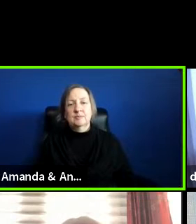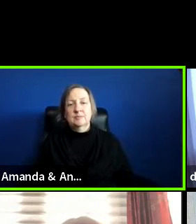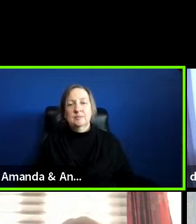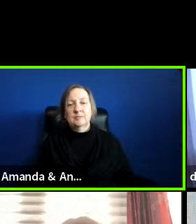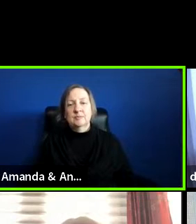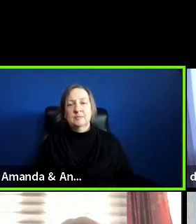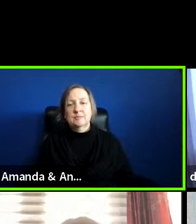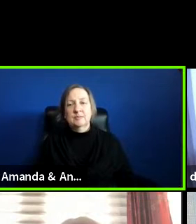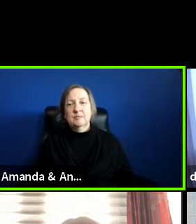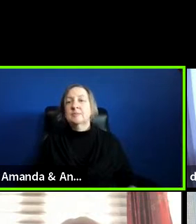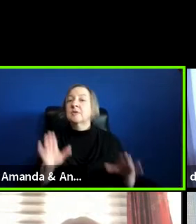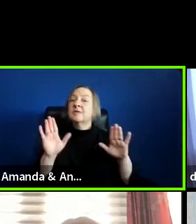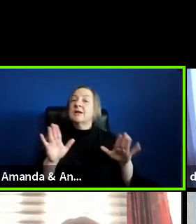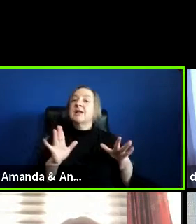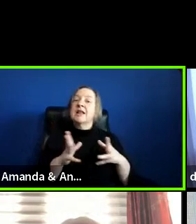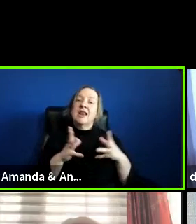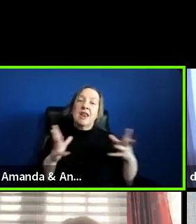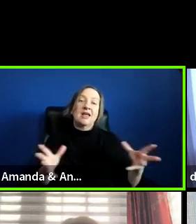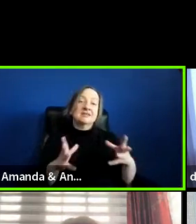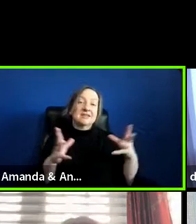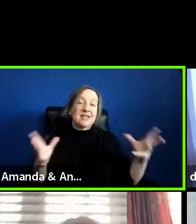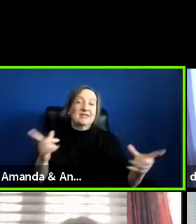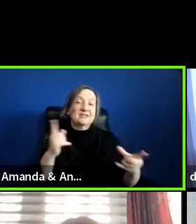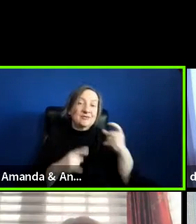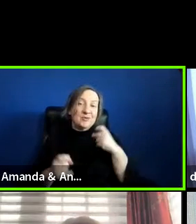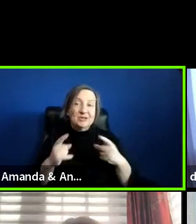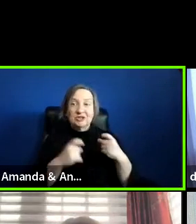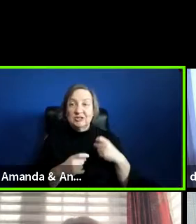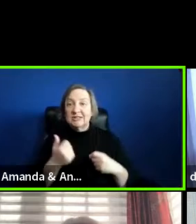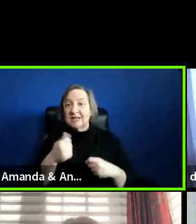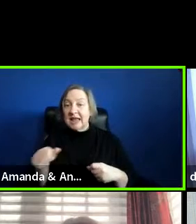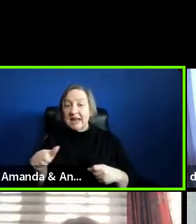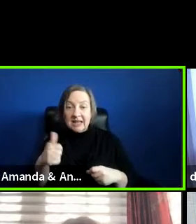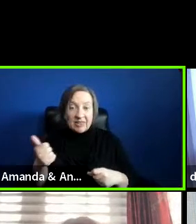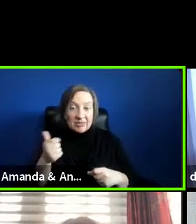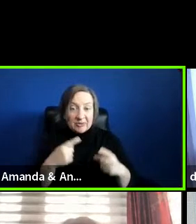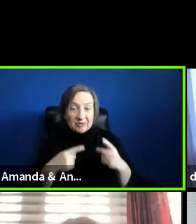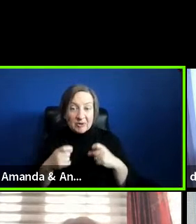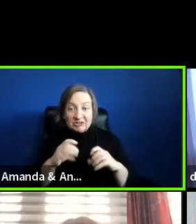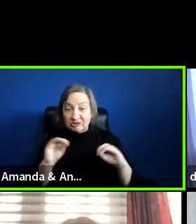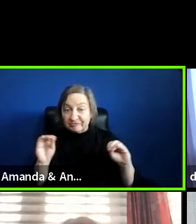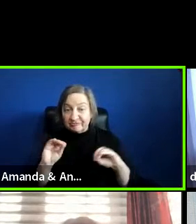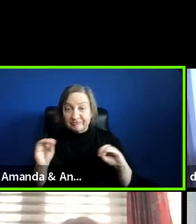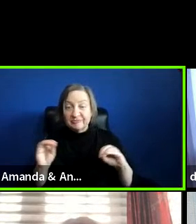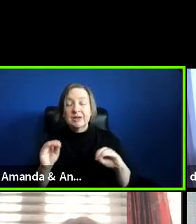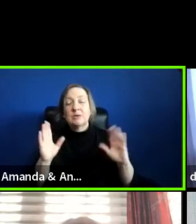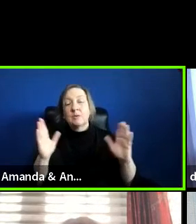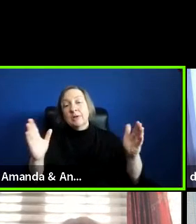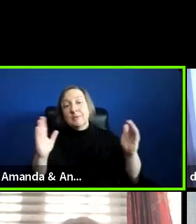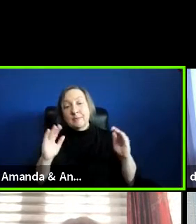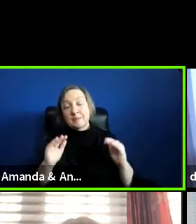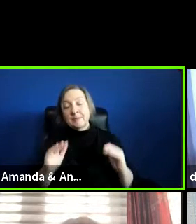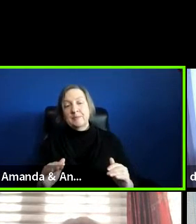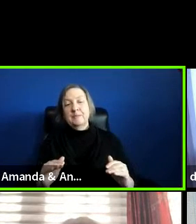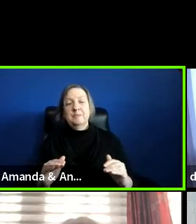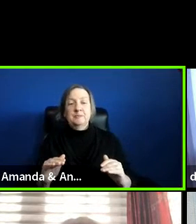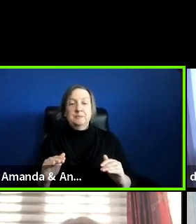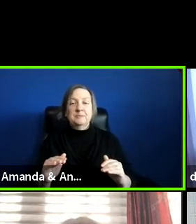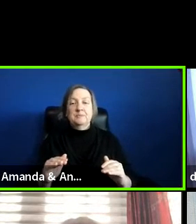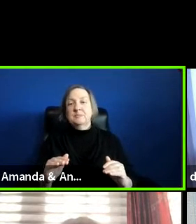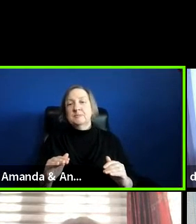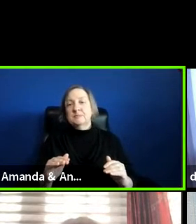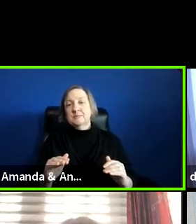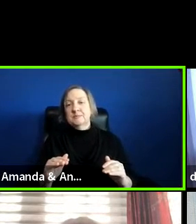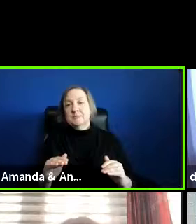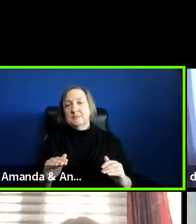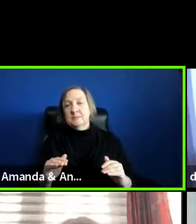That was great. There were lots and lots of questions. If there are any other questions as we kind of move to the next element